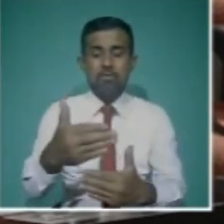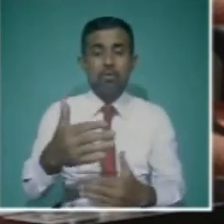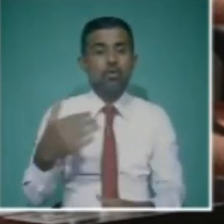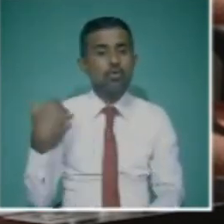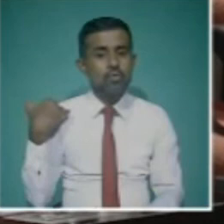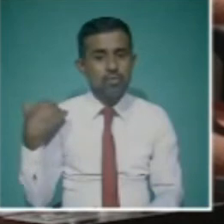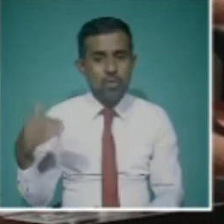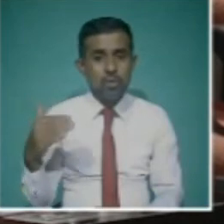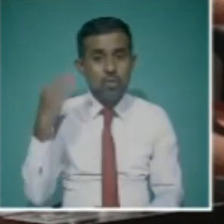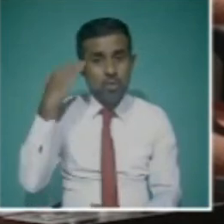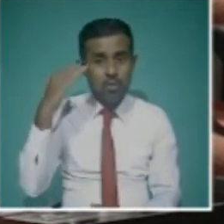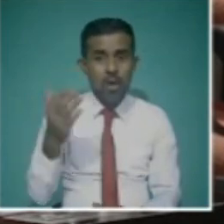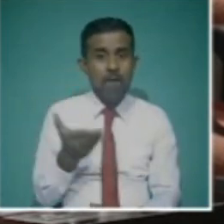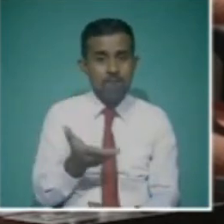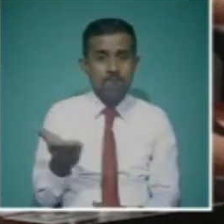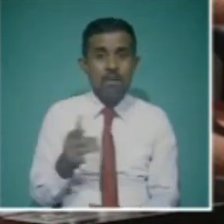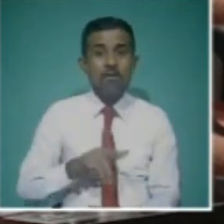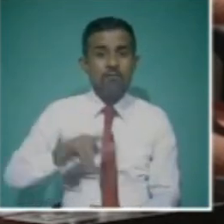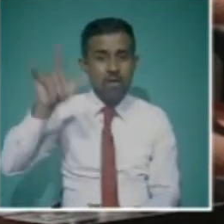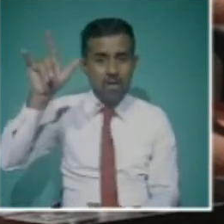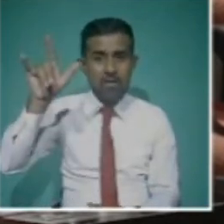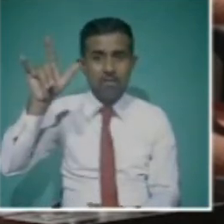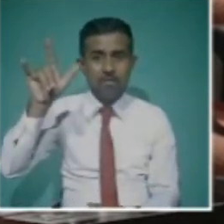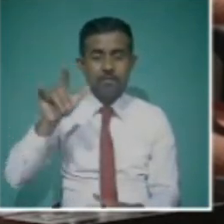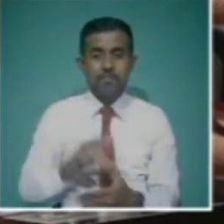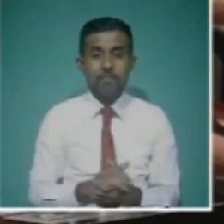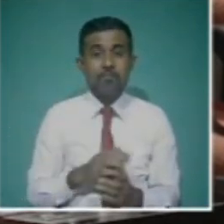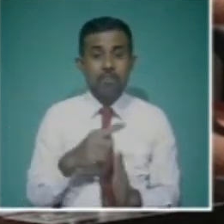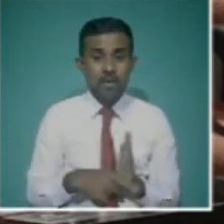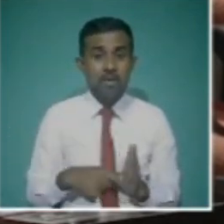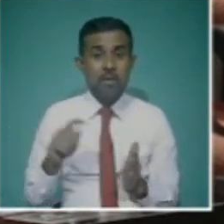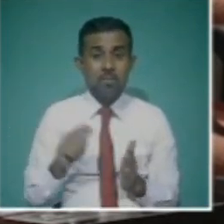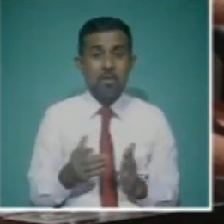well, whose income is more than this country's income.